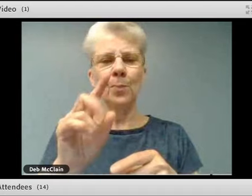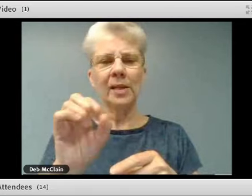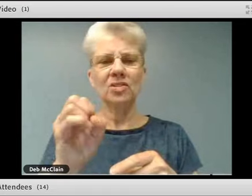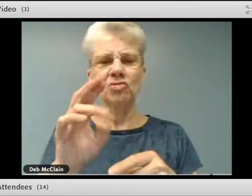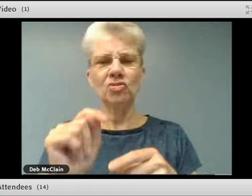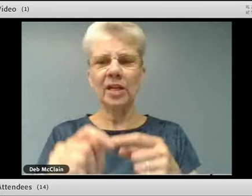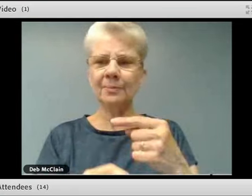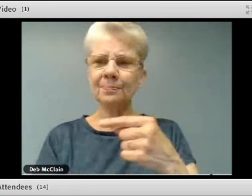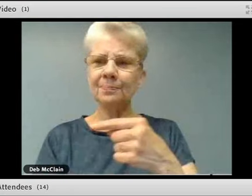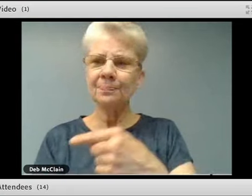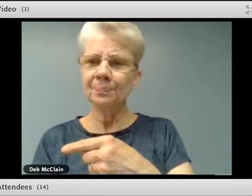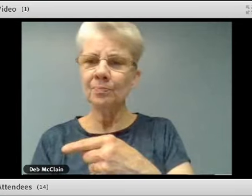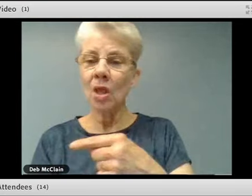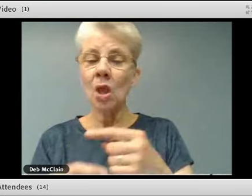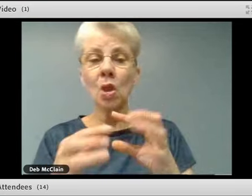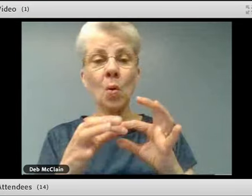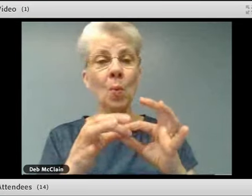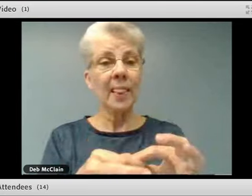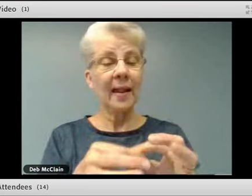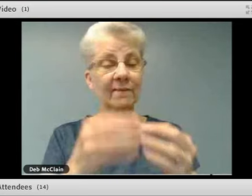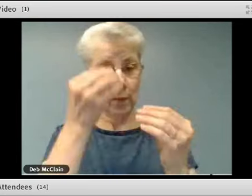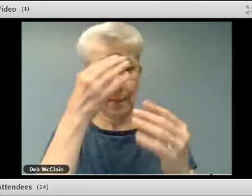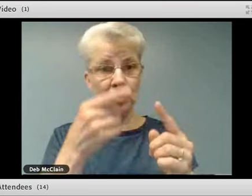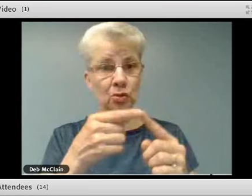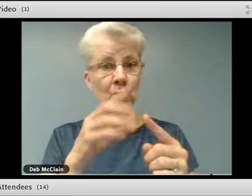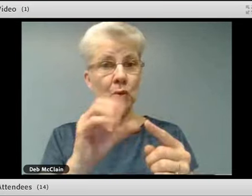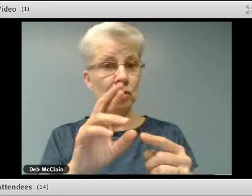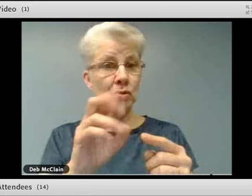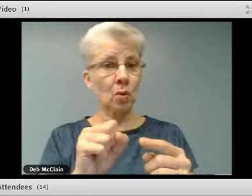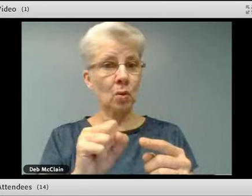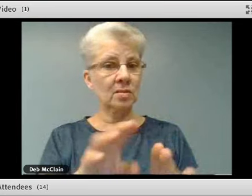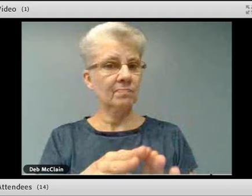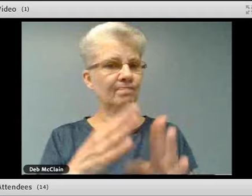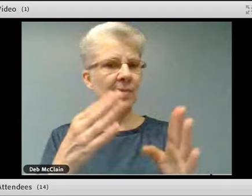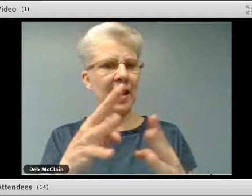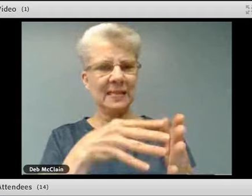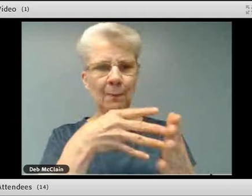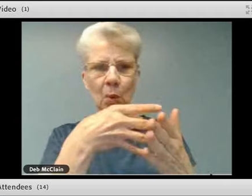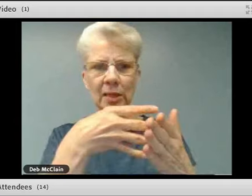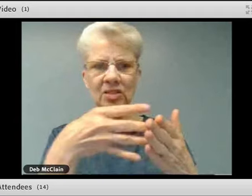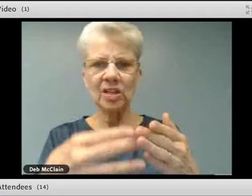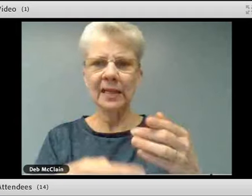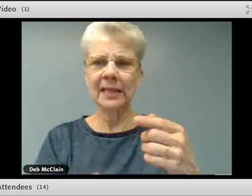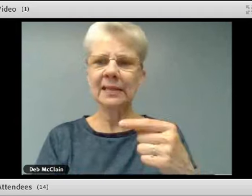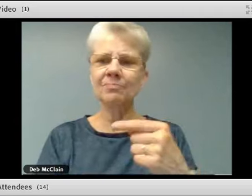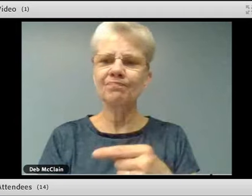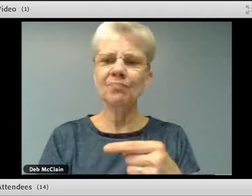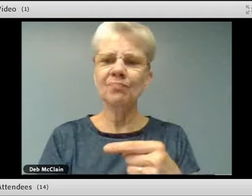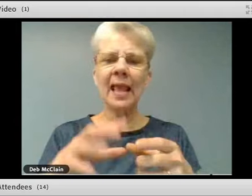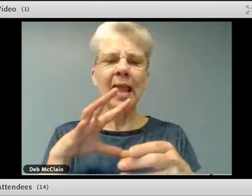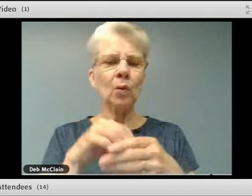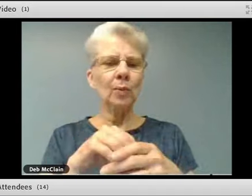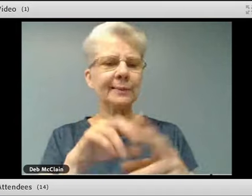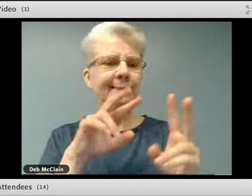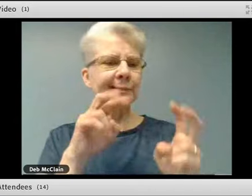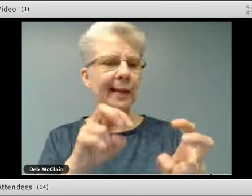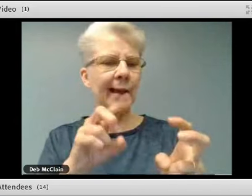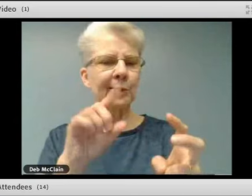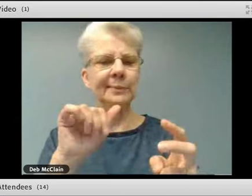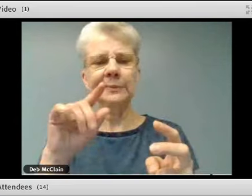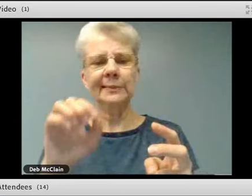will have the relevant information to your source available to you in a spreadsheet, including the title, the